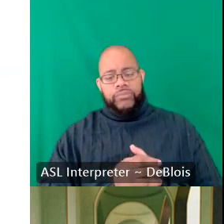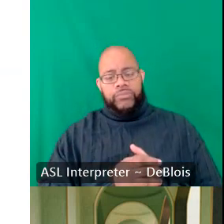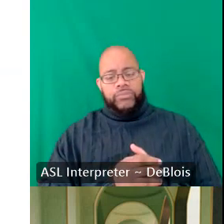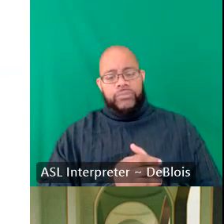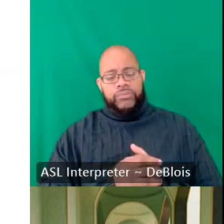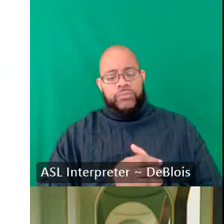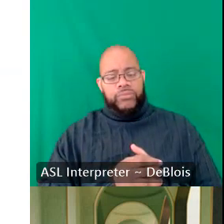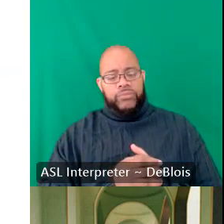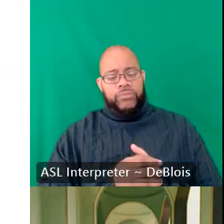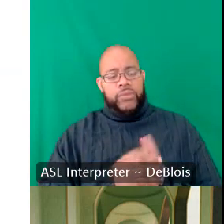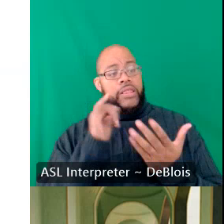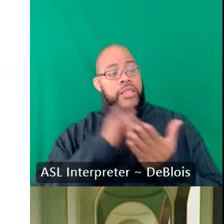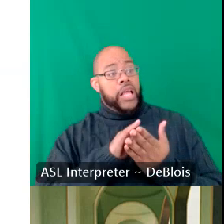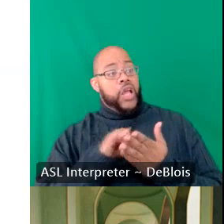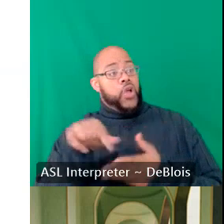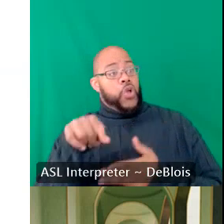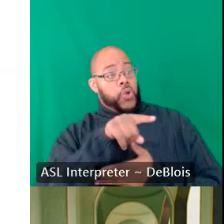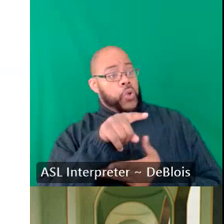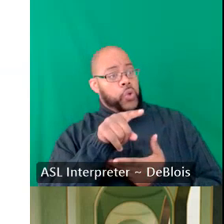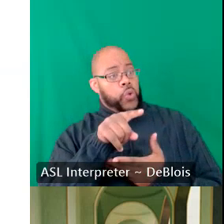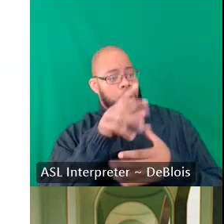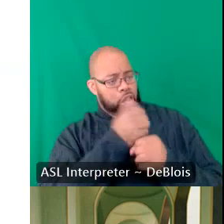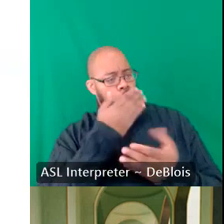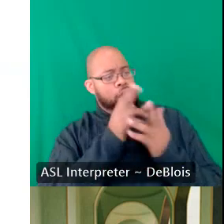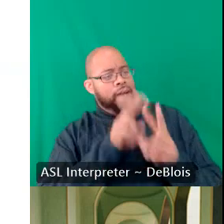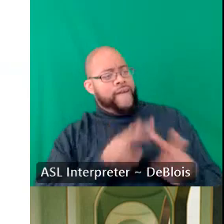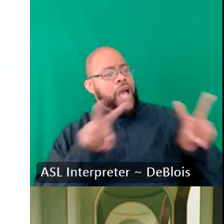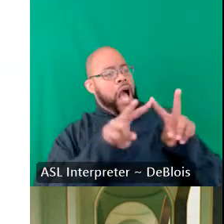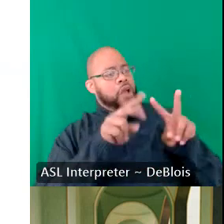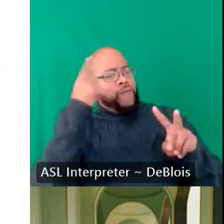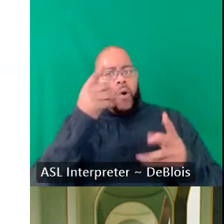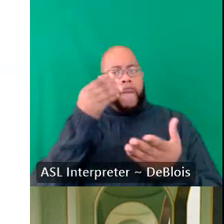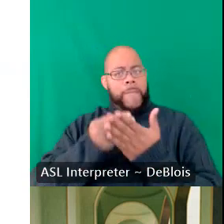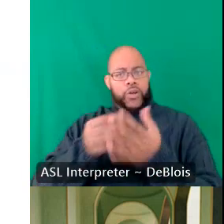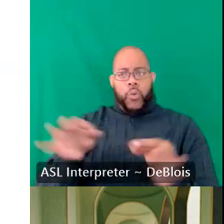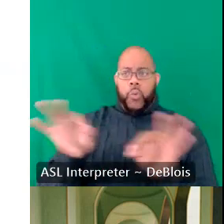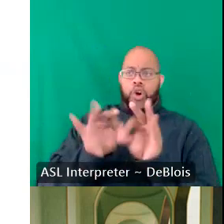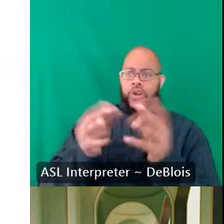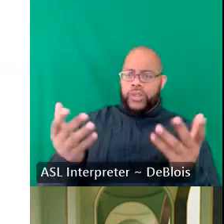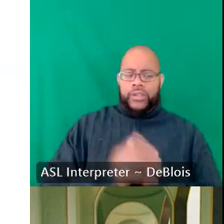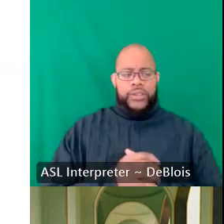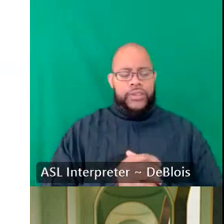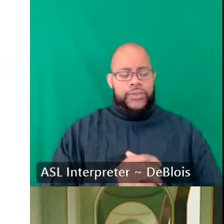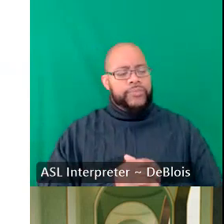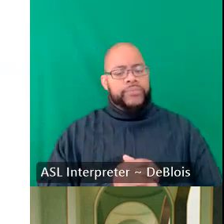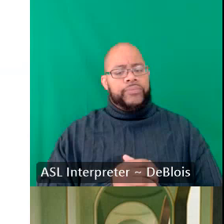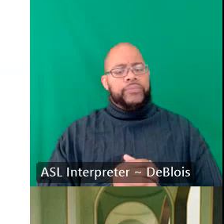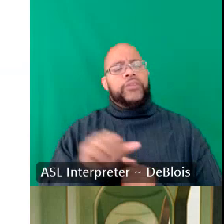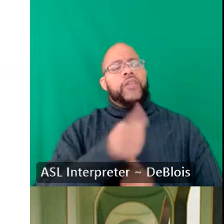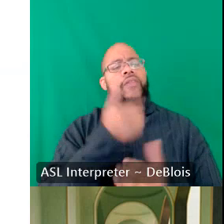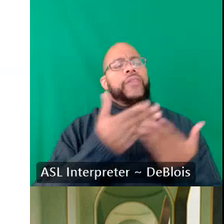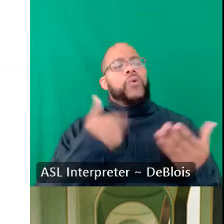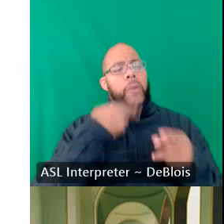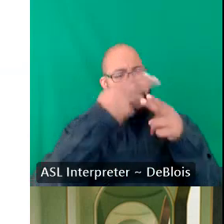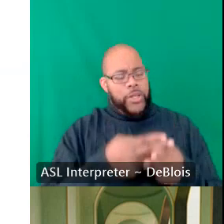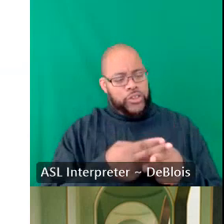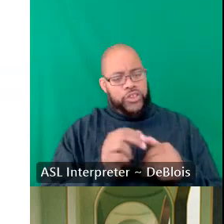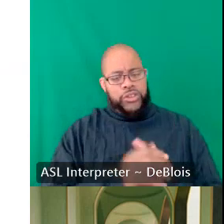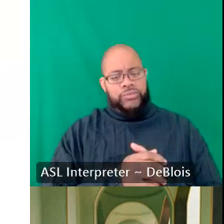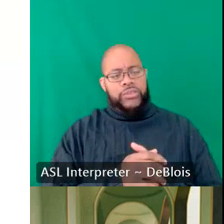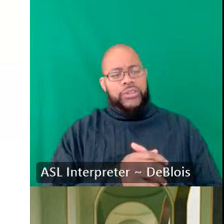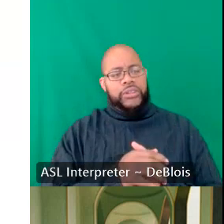that you're getting good value for money. There are also a few other things that will be mentioned in here. Anti-Deficiency